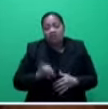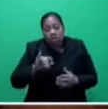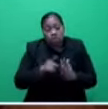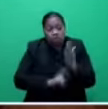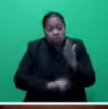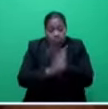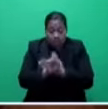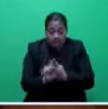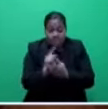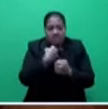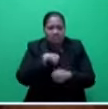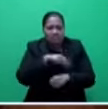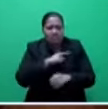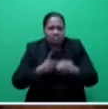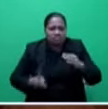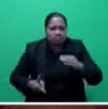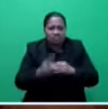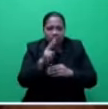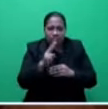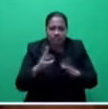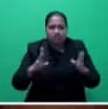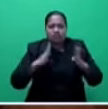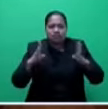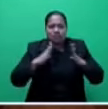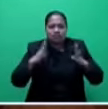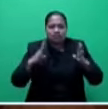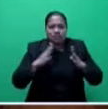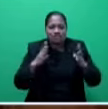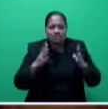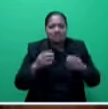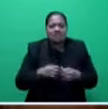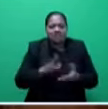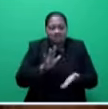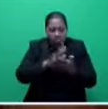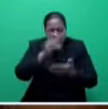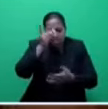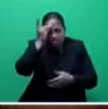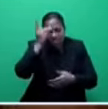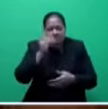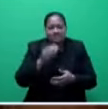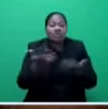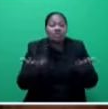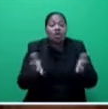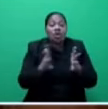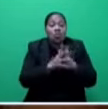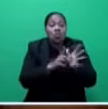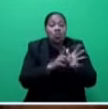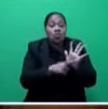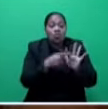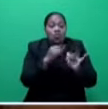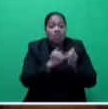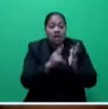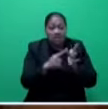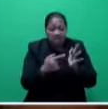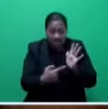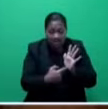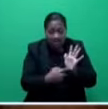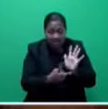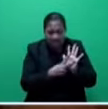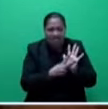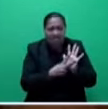will be launching our first free-to-air educational channel 9 on Walesi TV. 80 lessons have been successfully